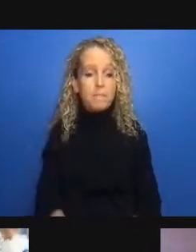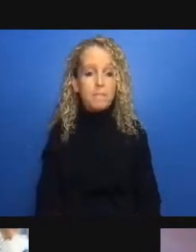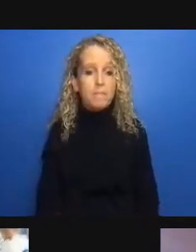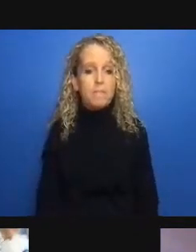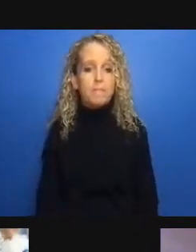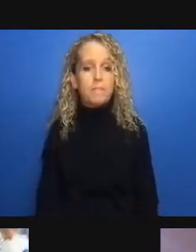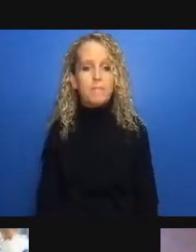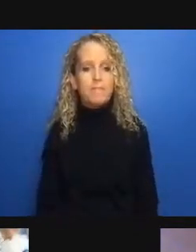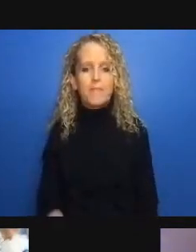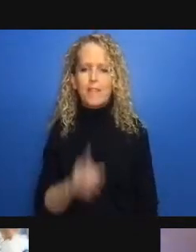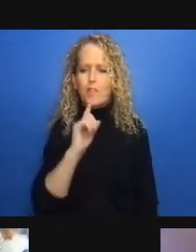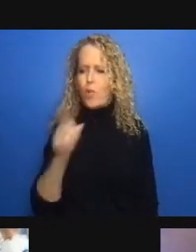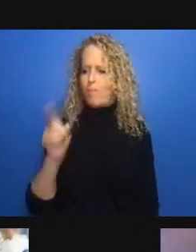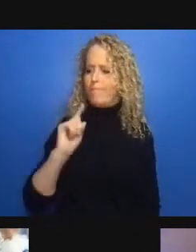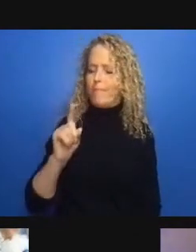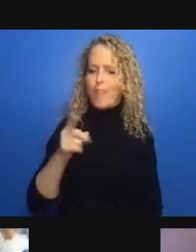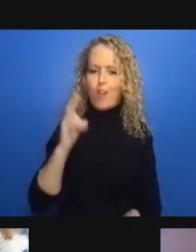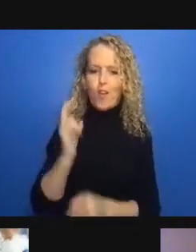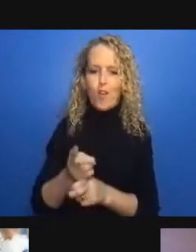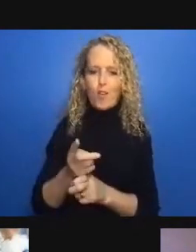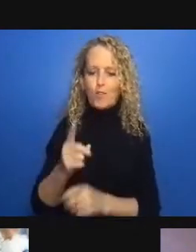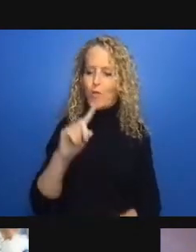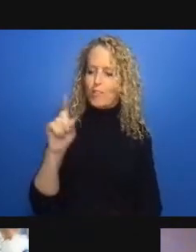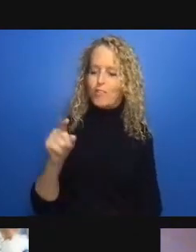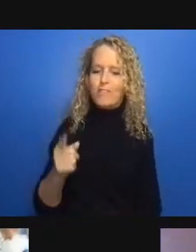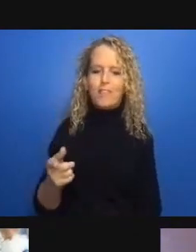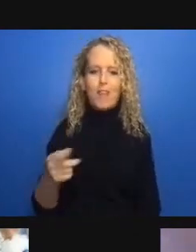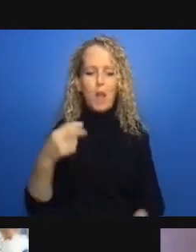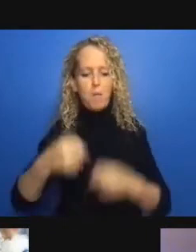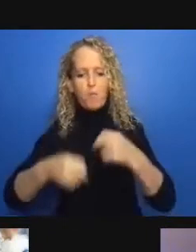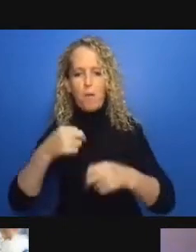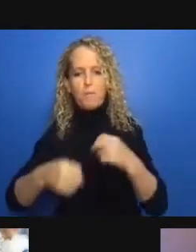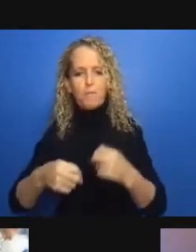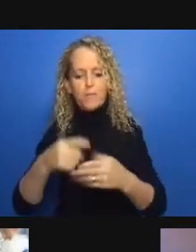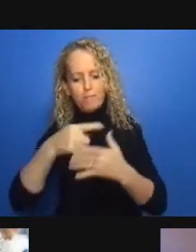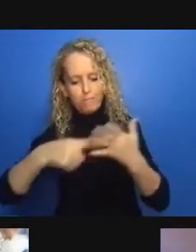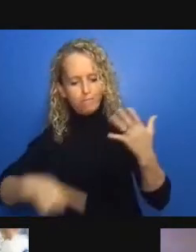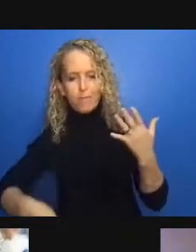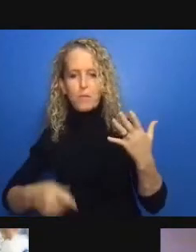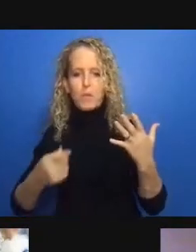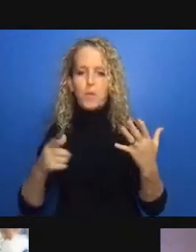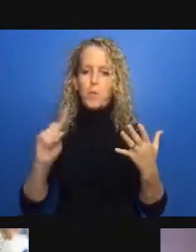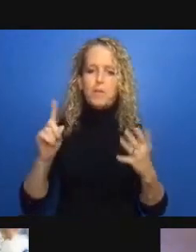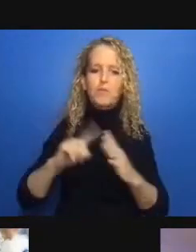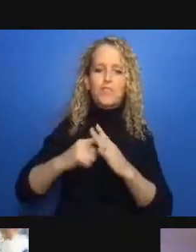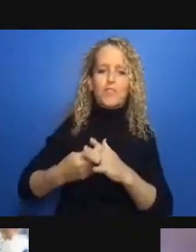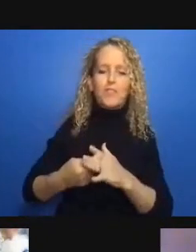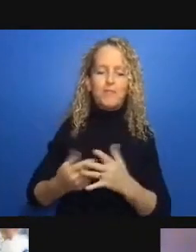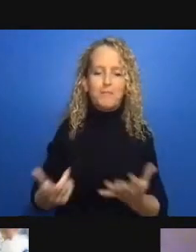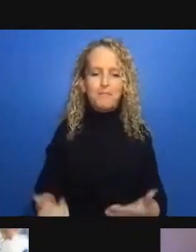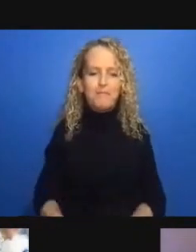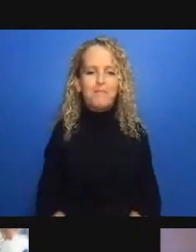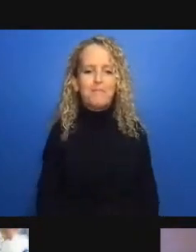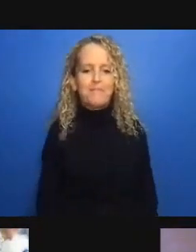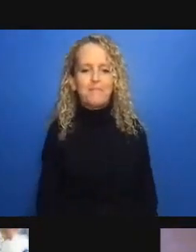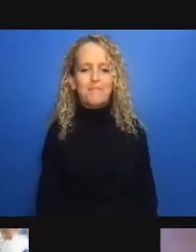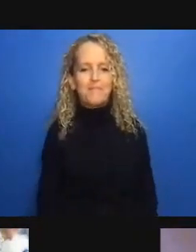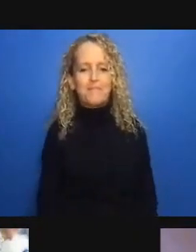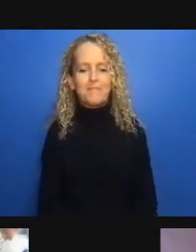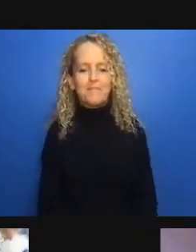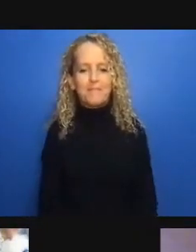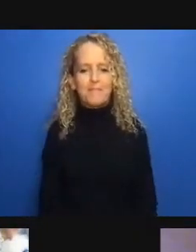Sure, give me the hard one. Here's all the problems. Where do we start? Yeah. So